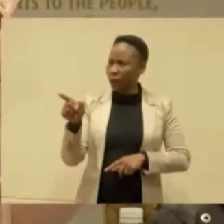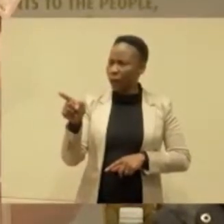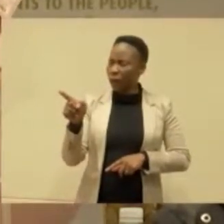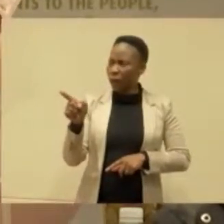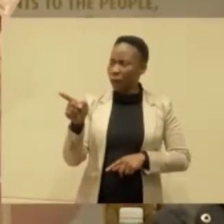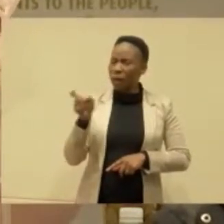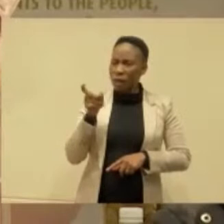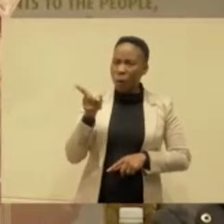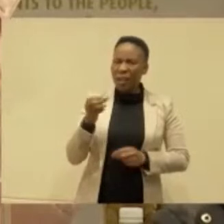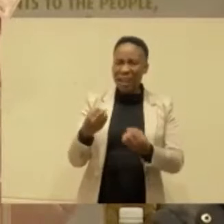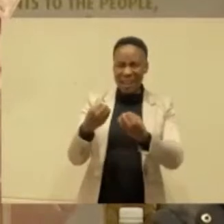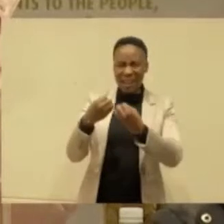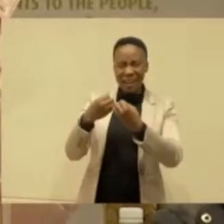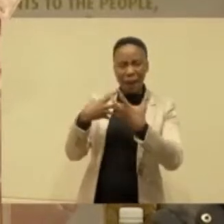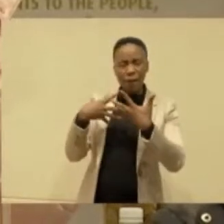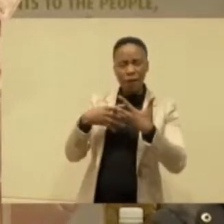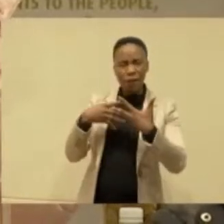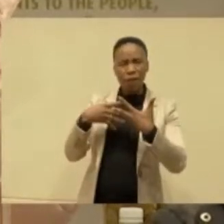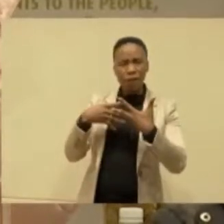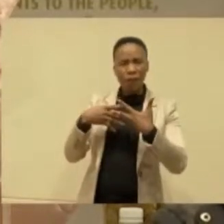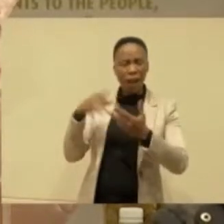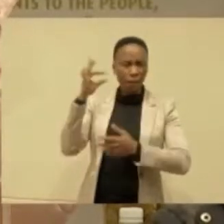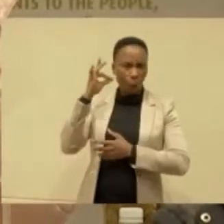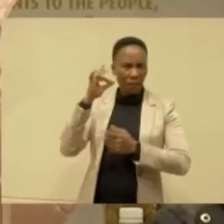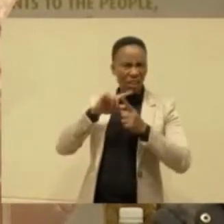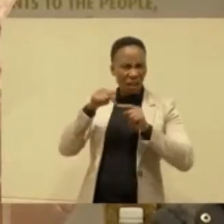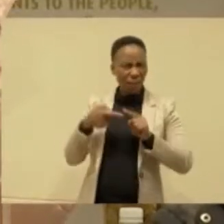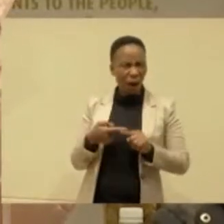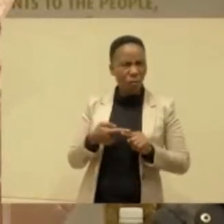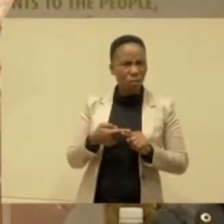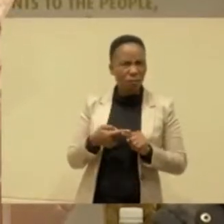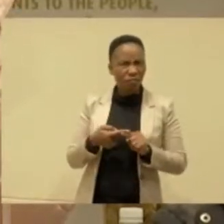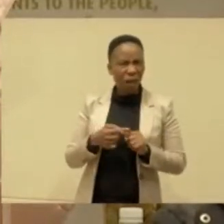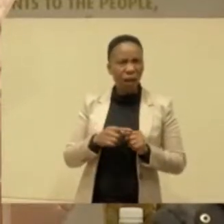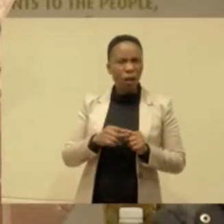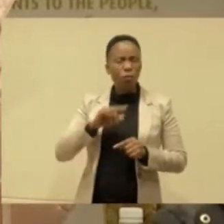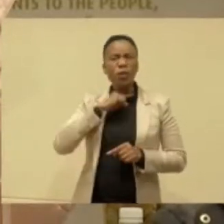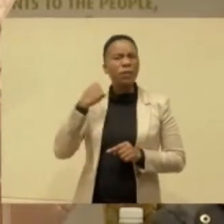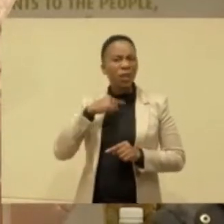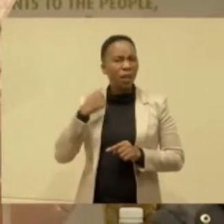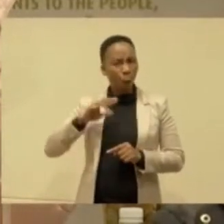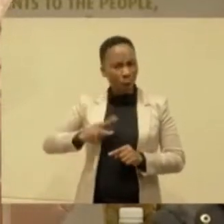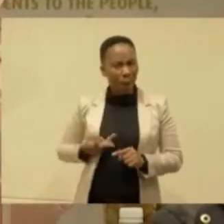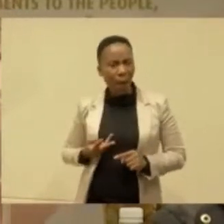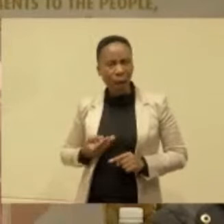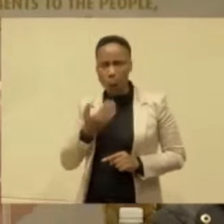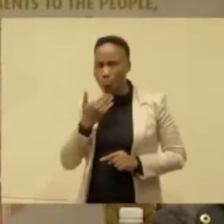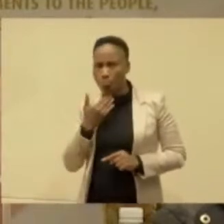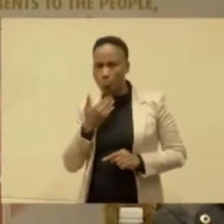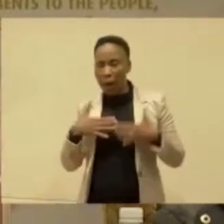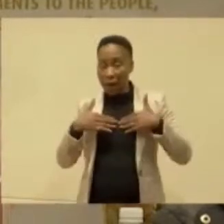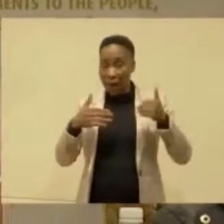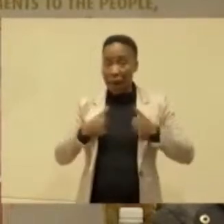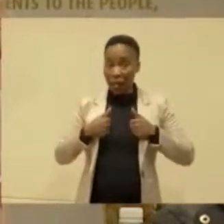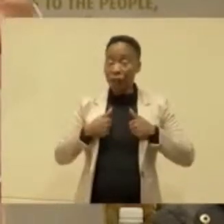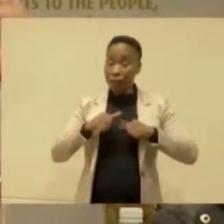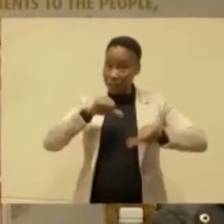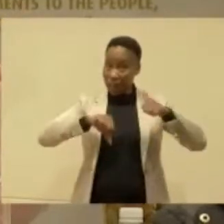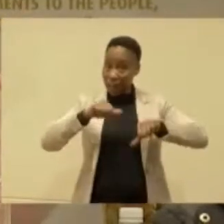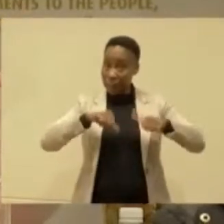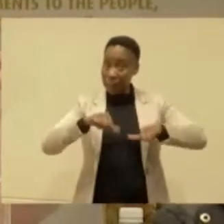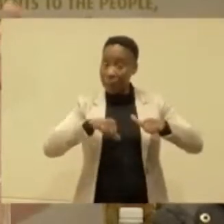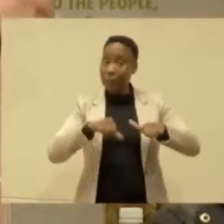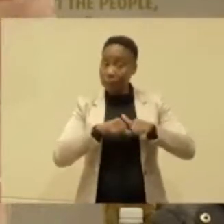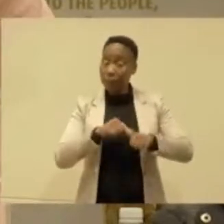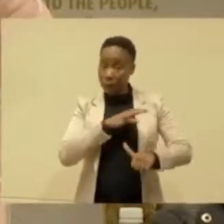the information on femicide is it south african health science council health science council we brought in